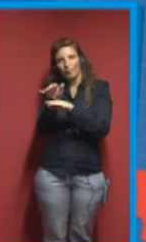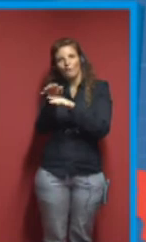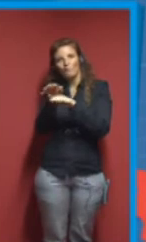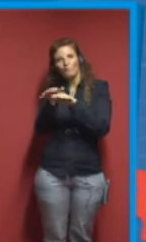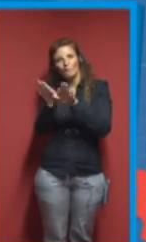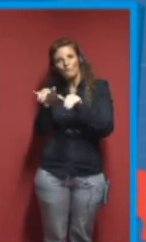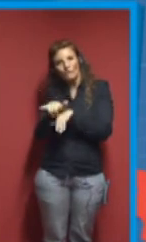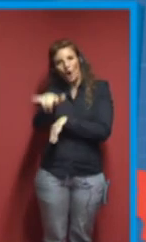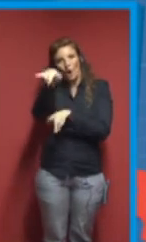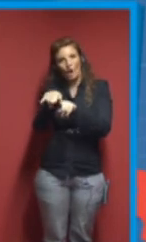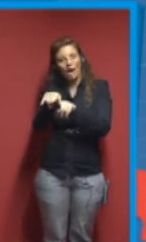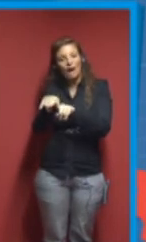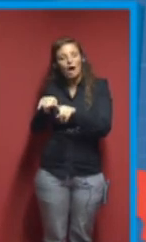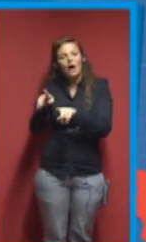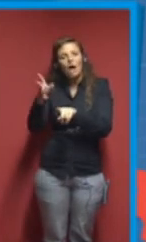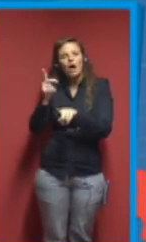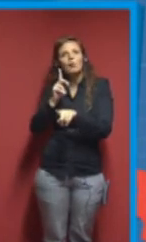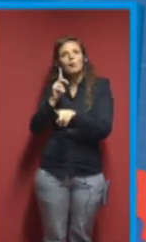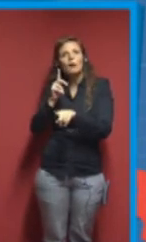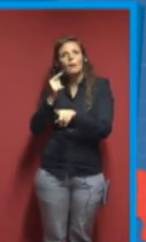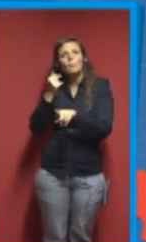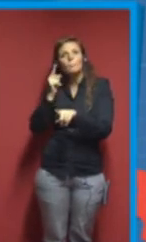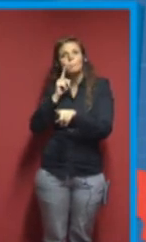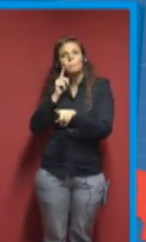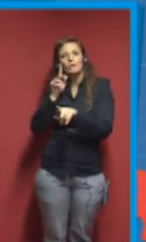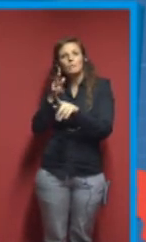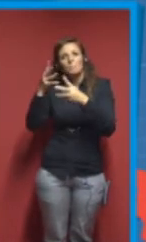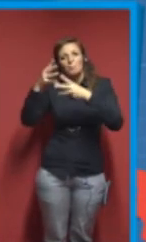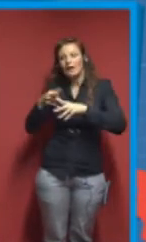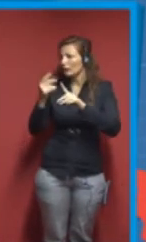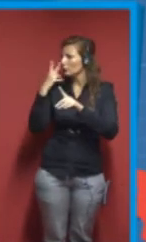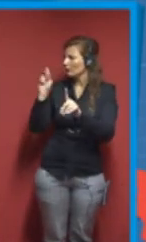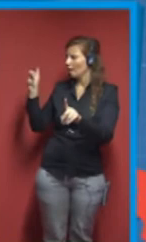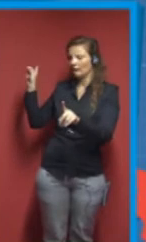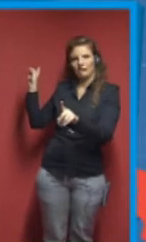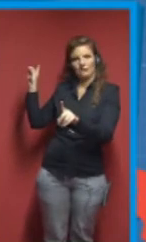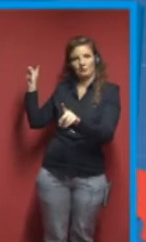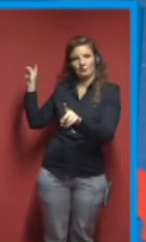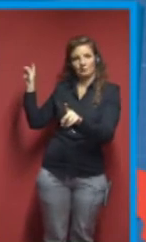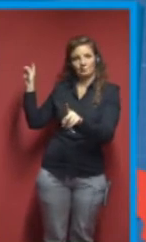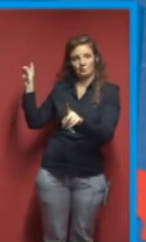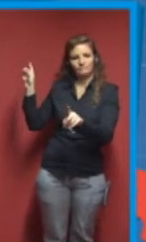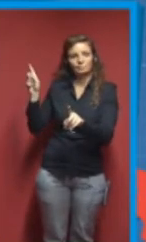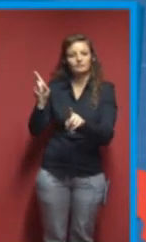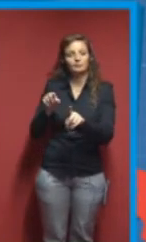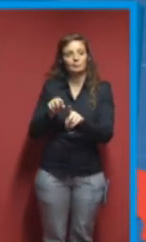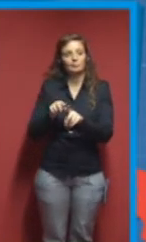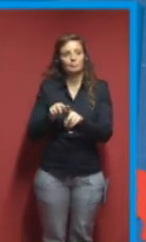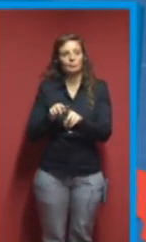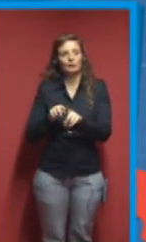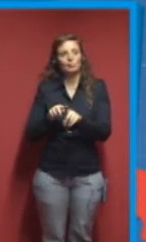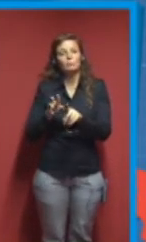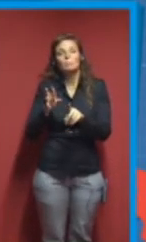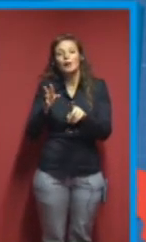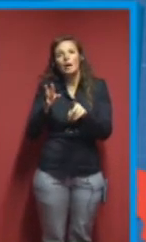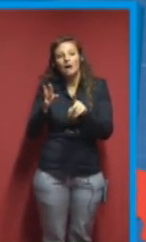that's on top la stessa of the propeller macchina volante in the bottom right corner. A destra. Why was that machine Ma so big? Perché questa